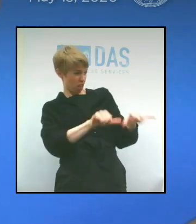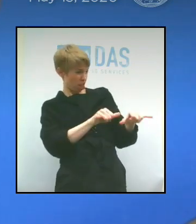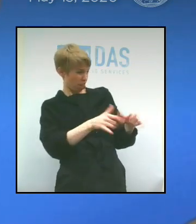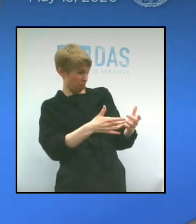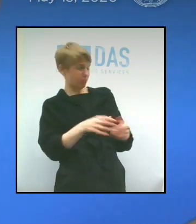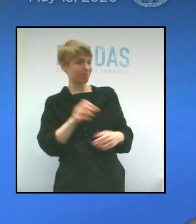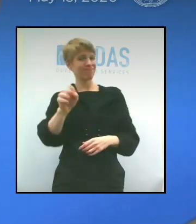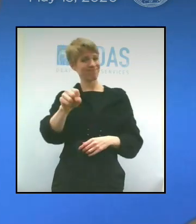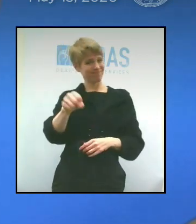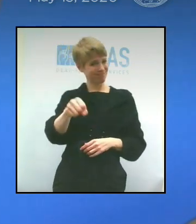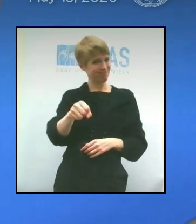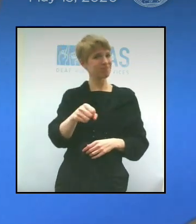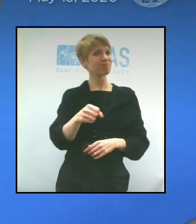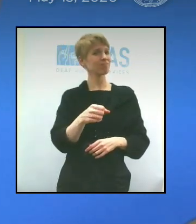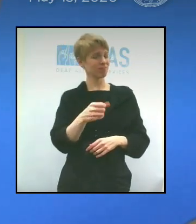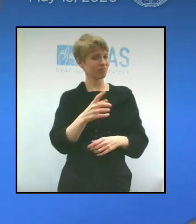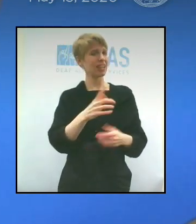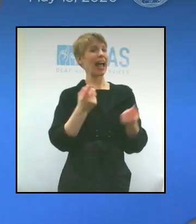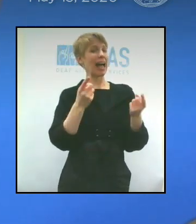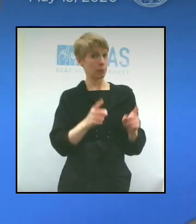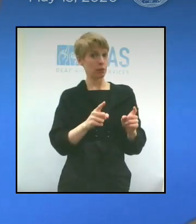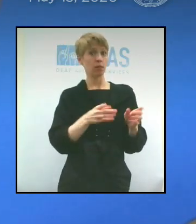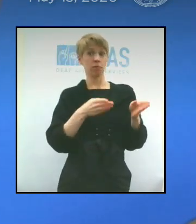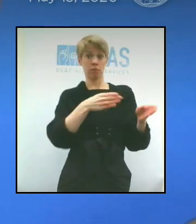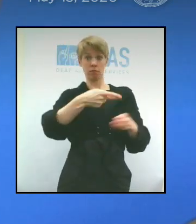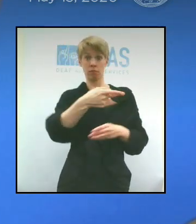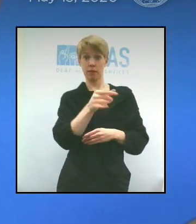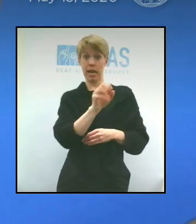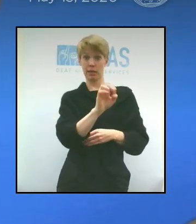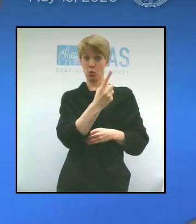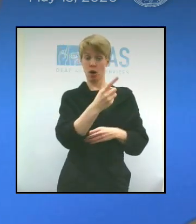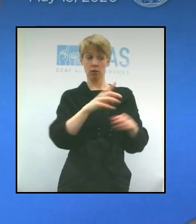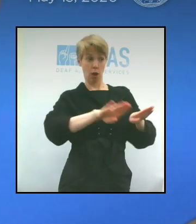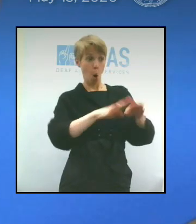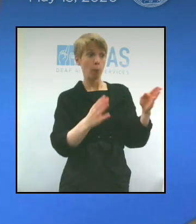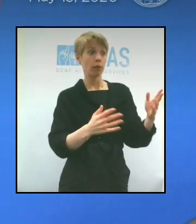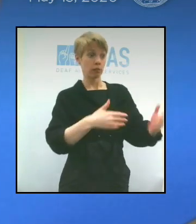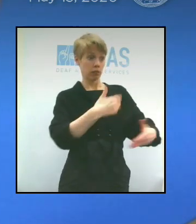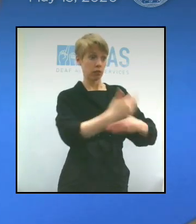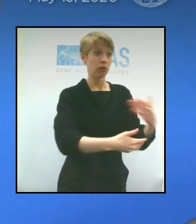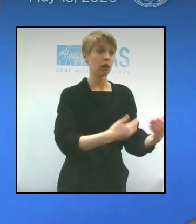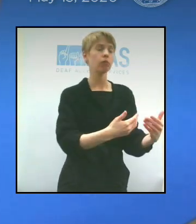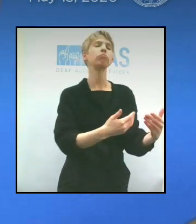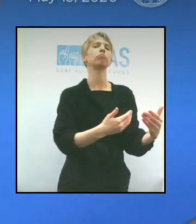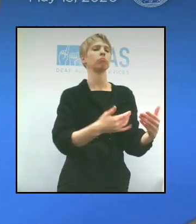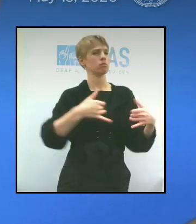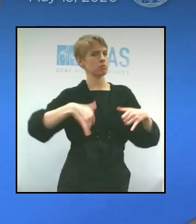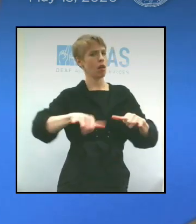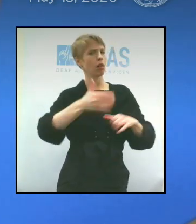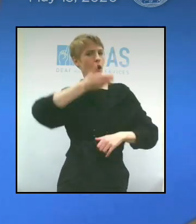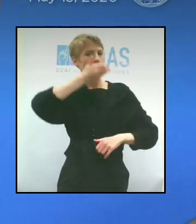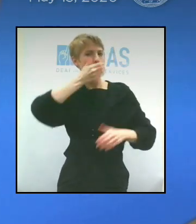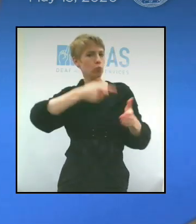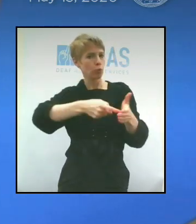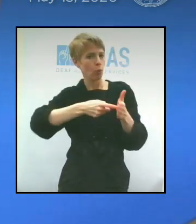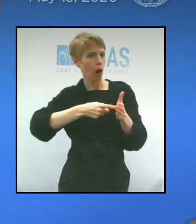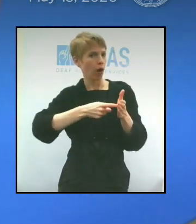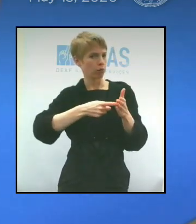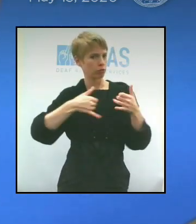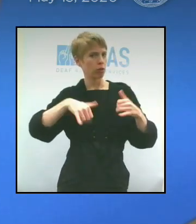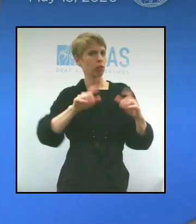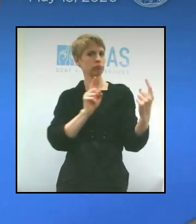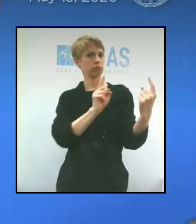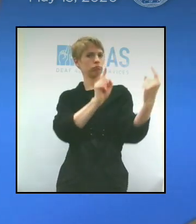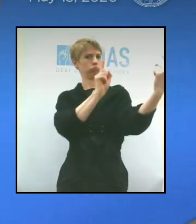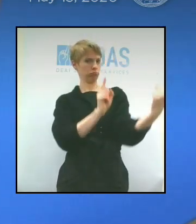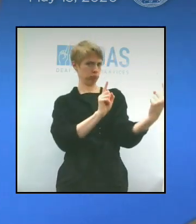smart social distancing practicing. You should be wearing your mask anytime you're out in public. There are going to be limitations even on the businesses